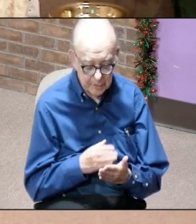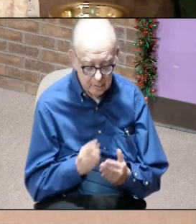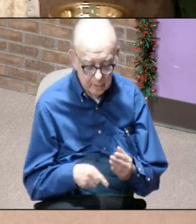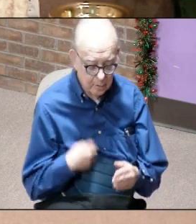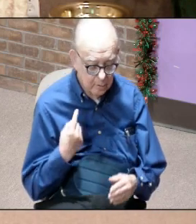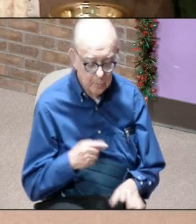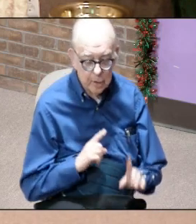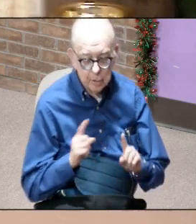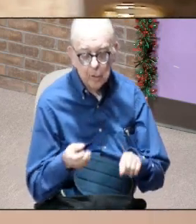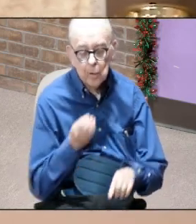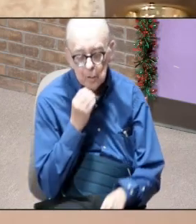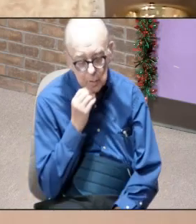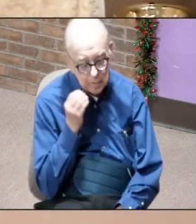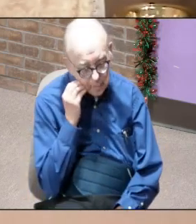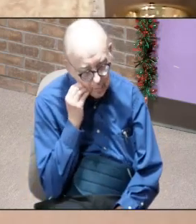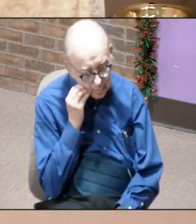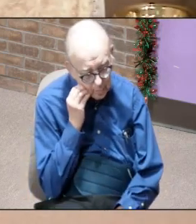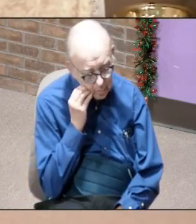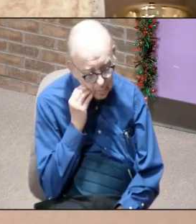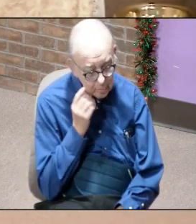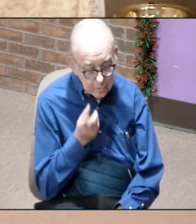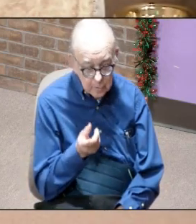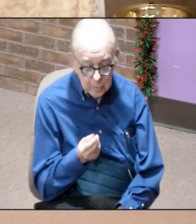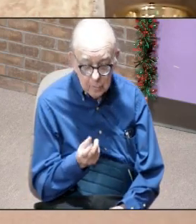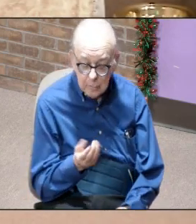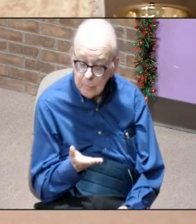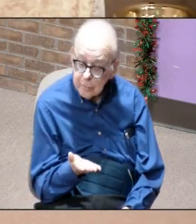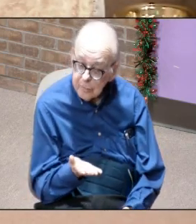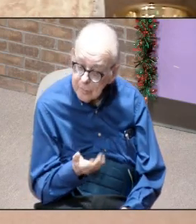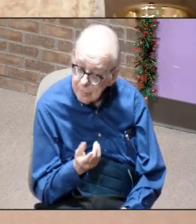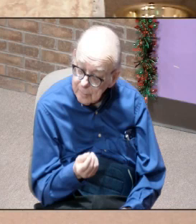we can go home. What would you do?